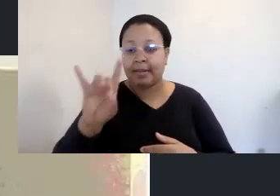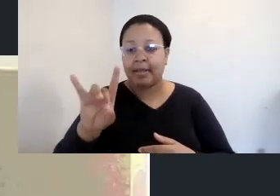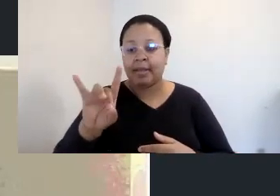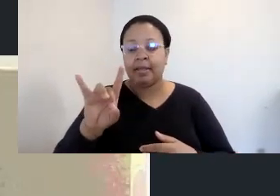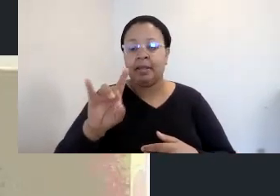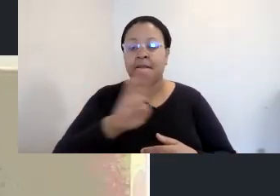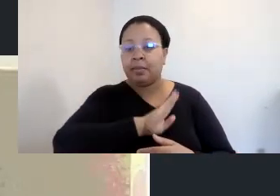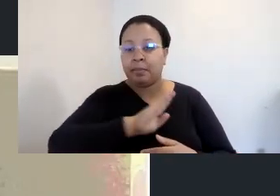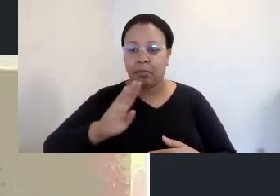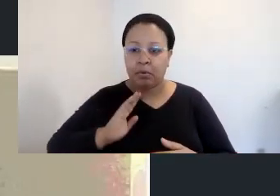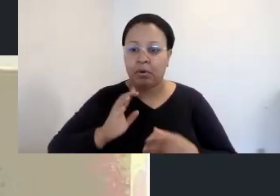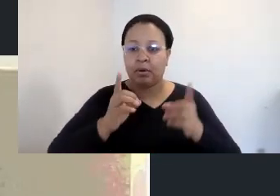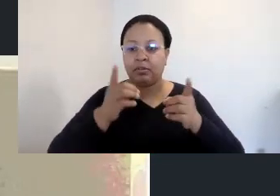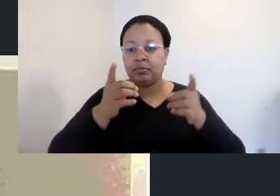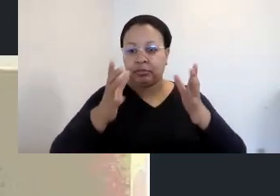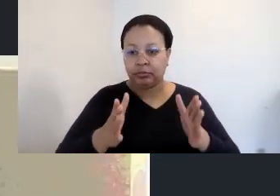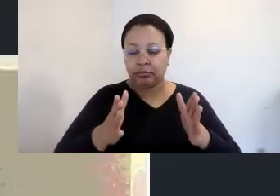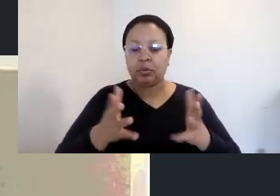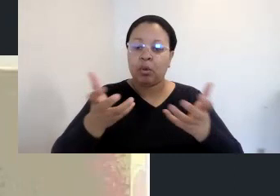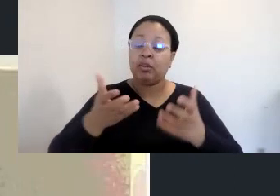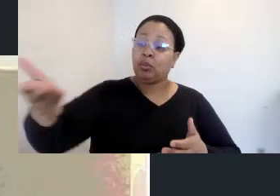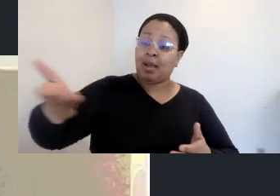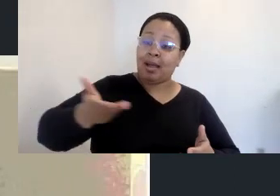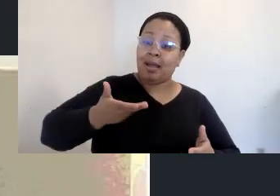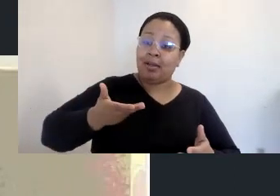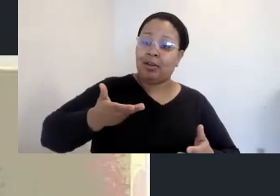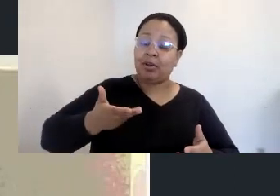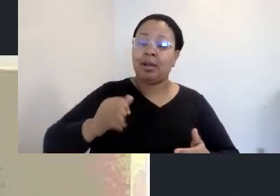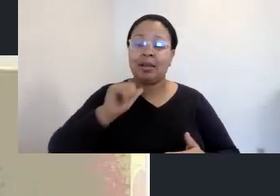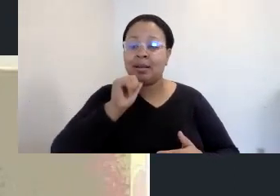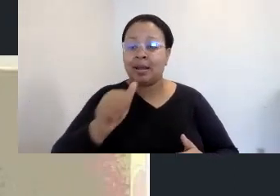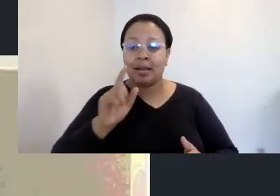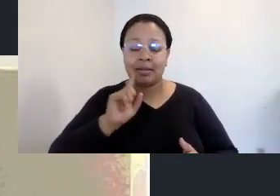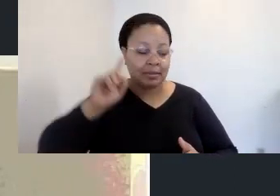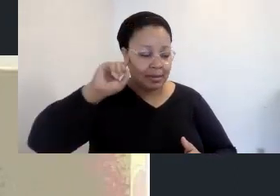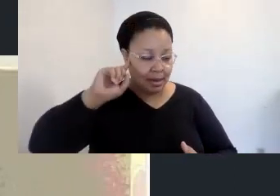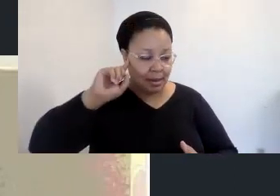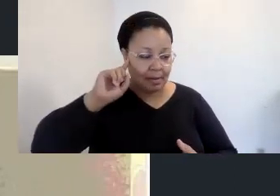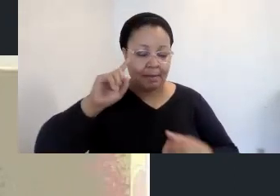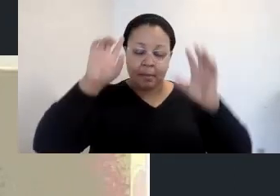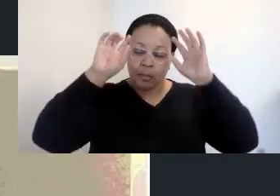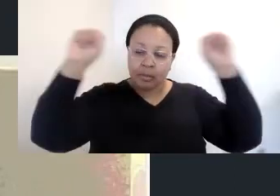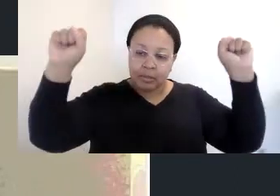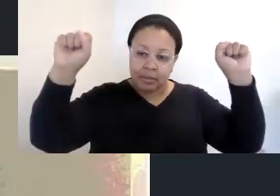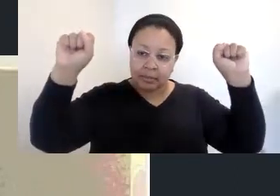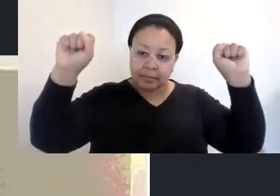directors decided to hire a non-deaf president,